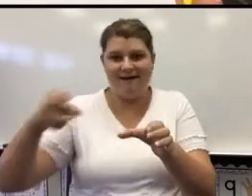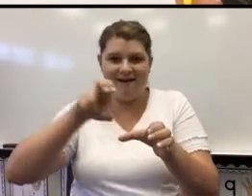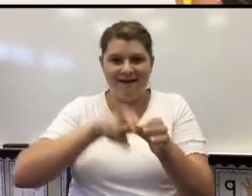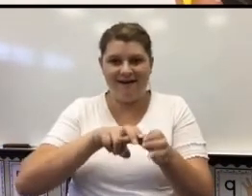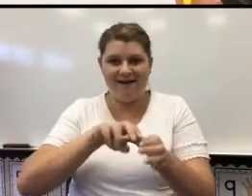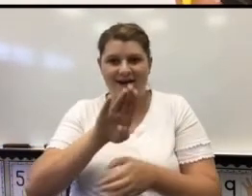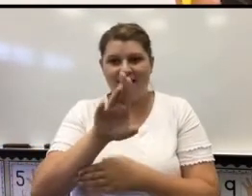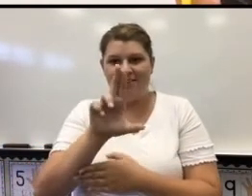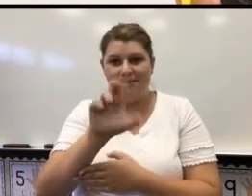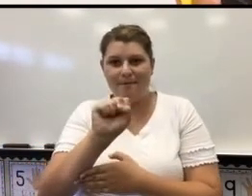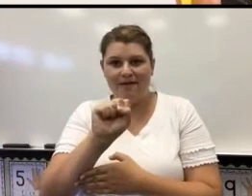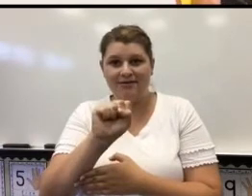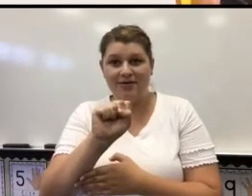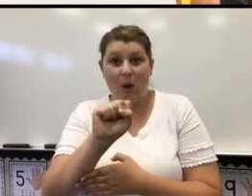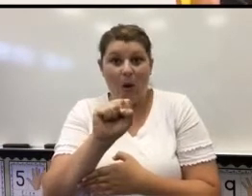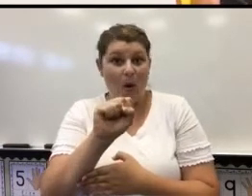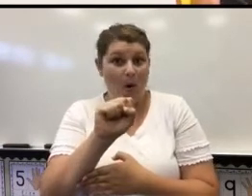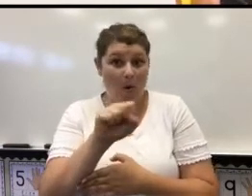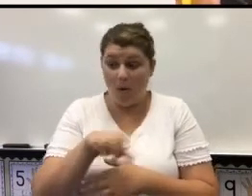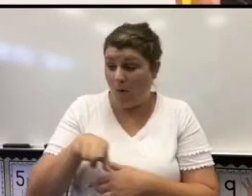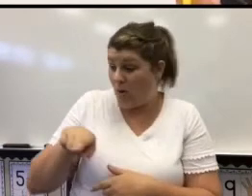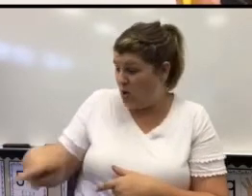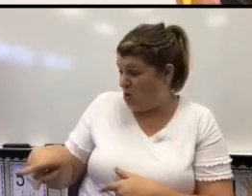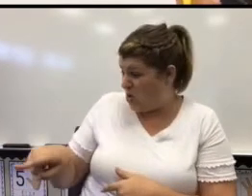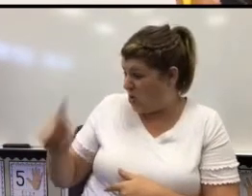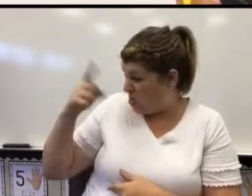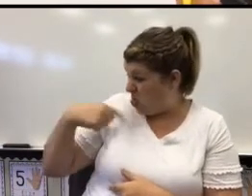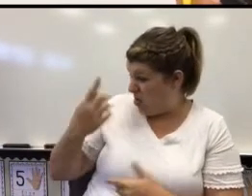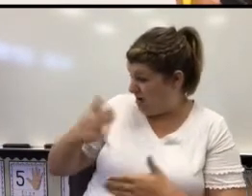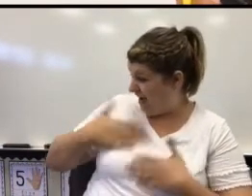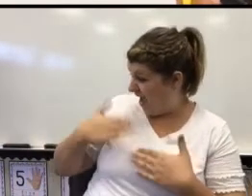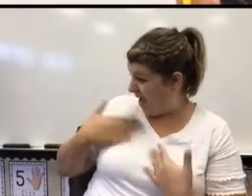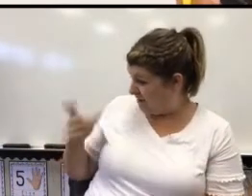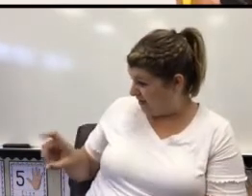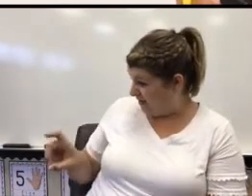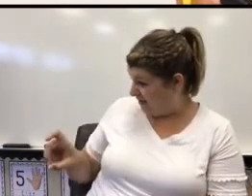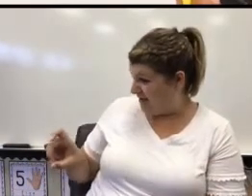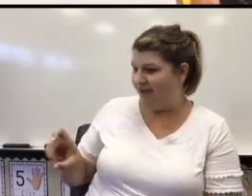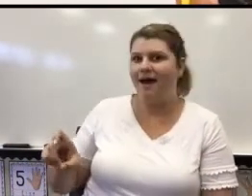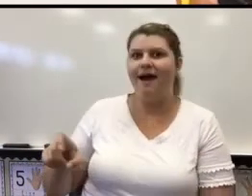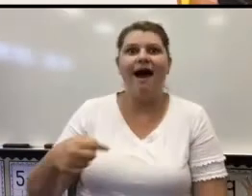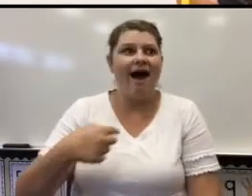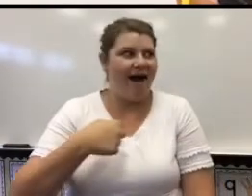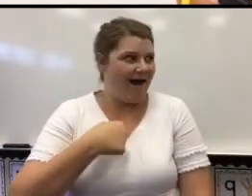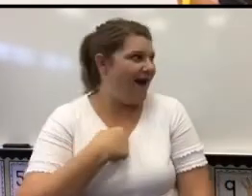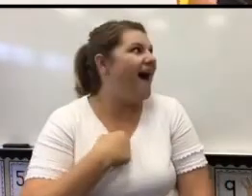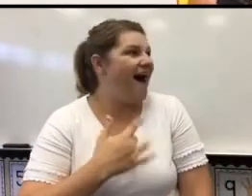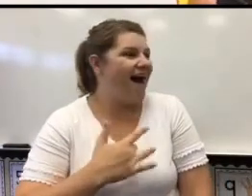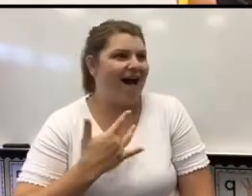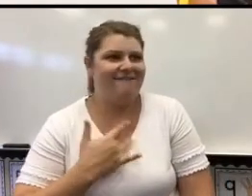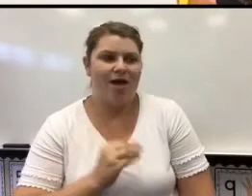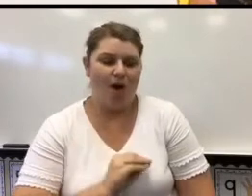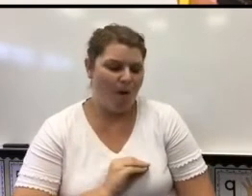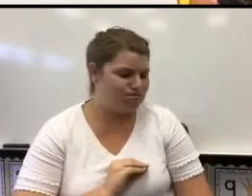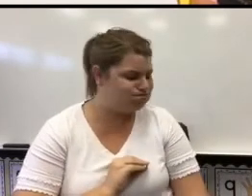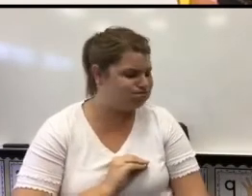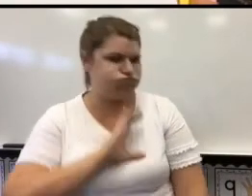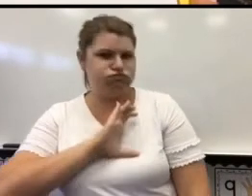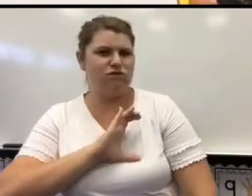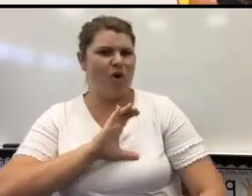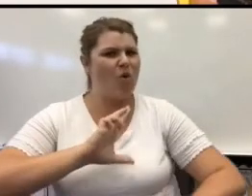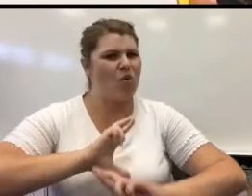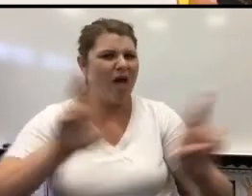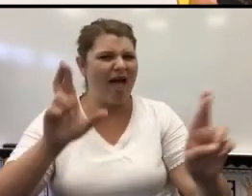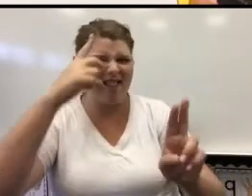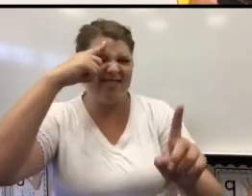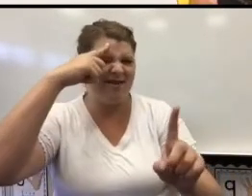Someone is looking very happy today, Joy said, smiling at George. I feel like my tank is full of positive